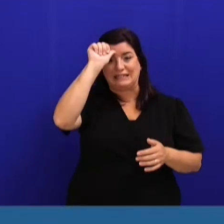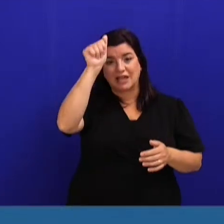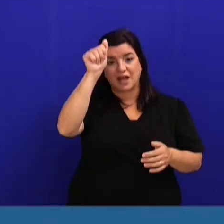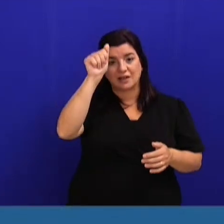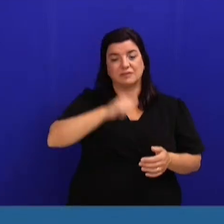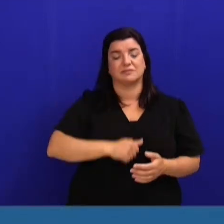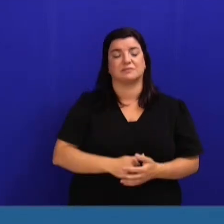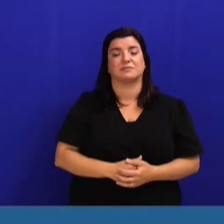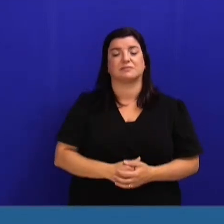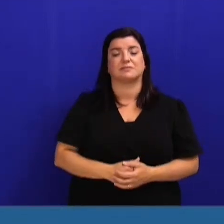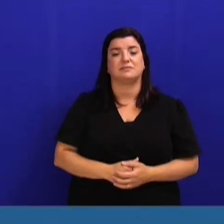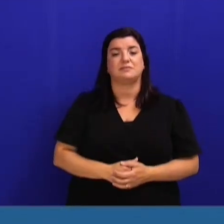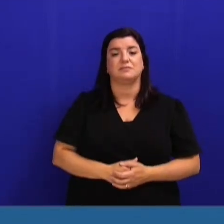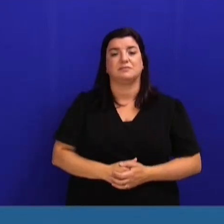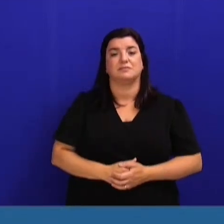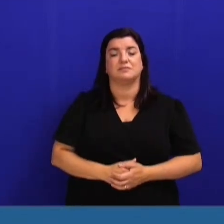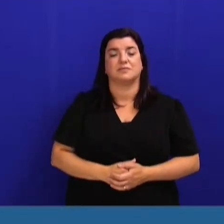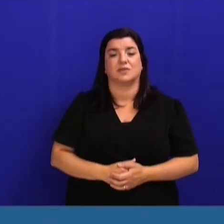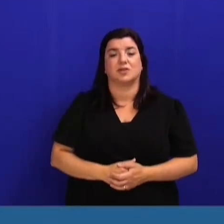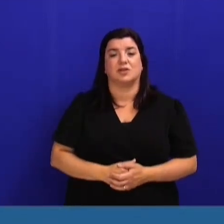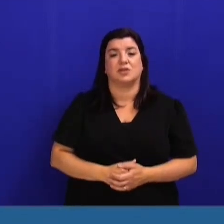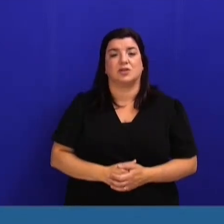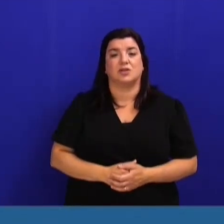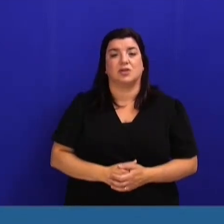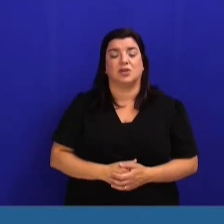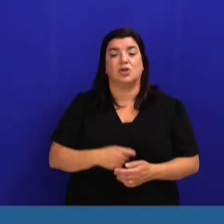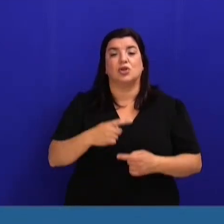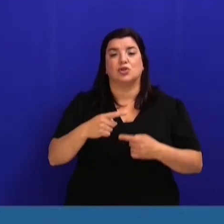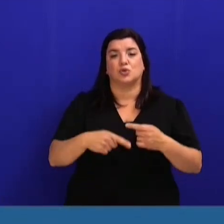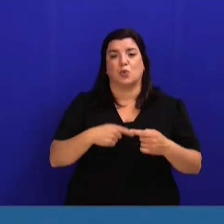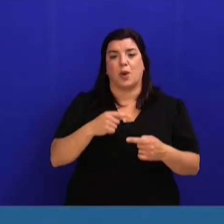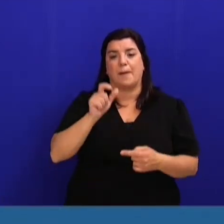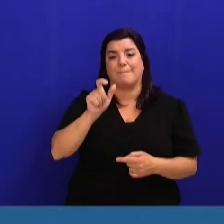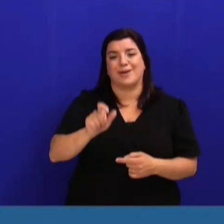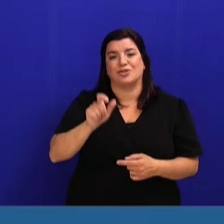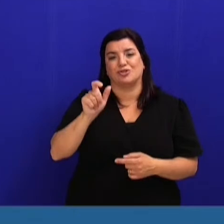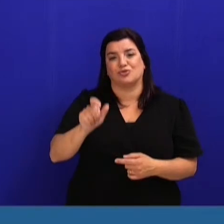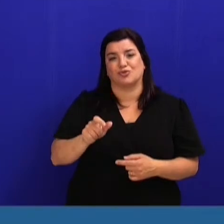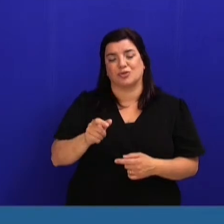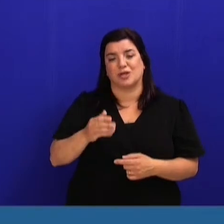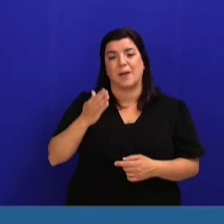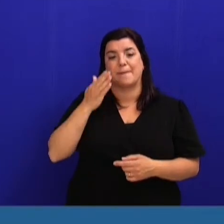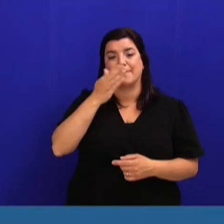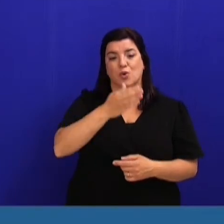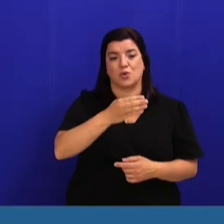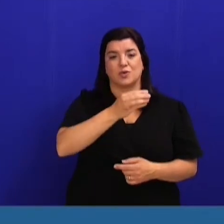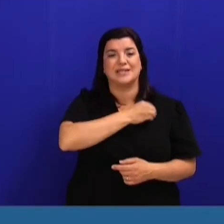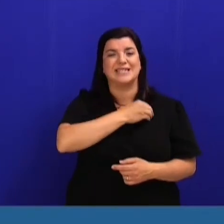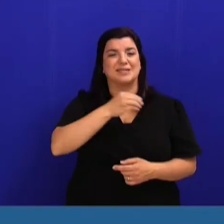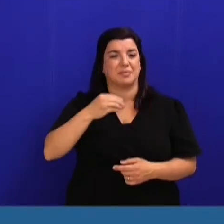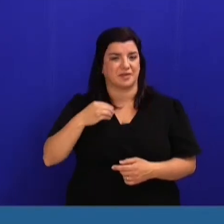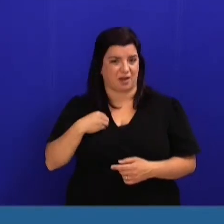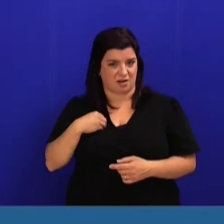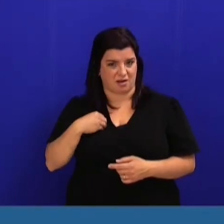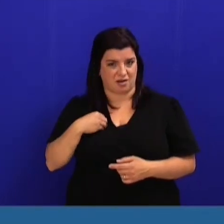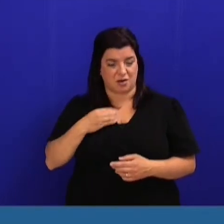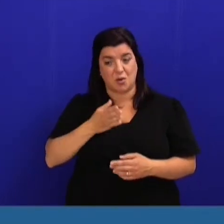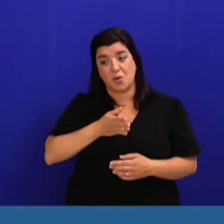Mela, fuq meta inti jkollok persuni li jkunu qegħdin l-isptar u ħajmorru